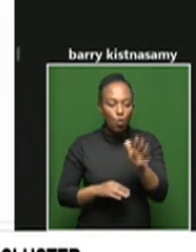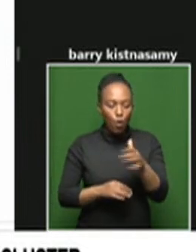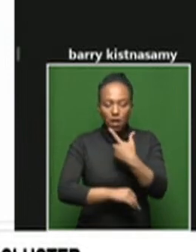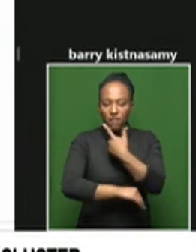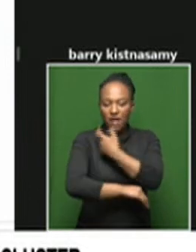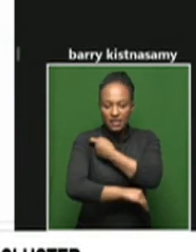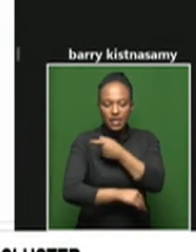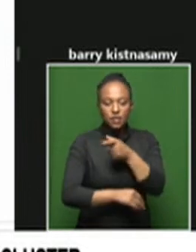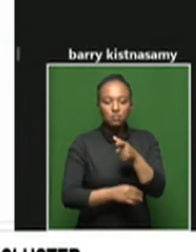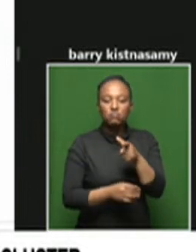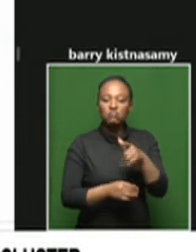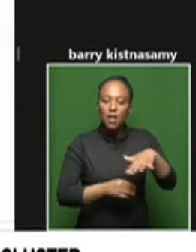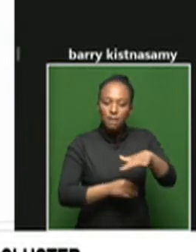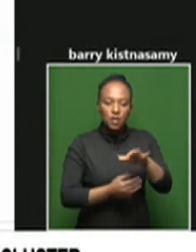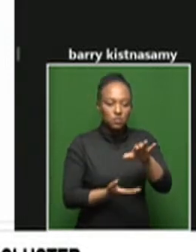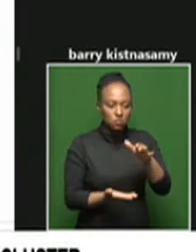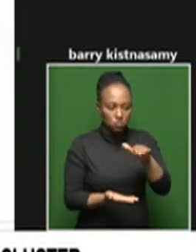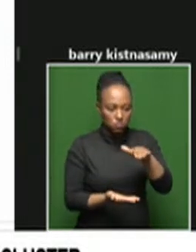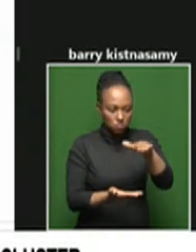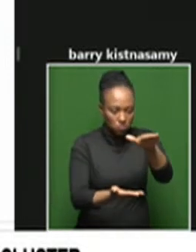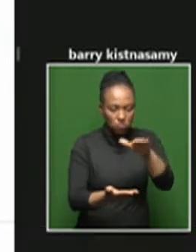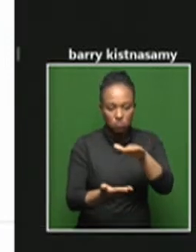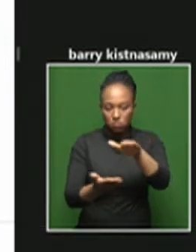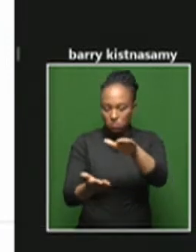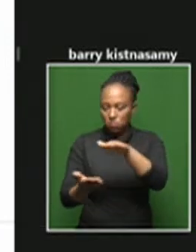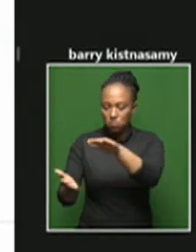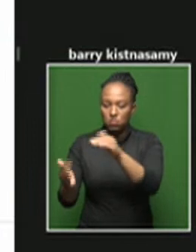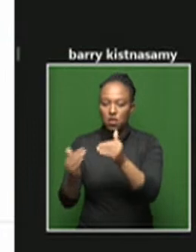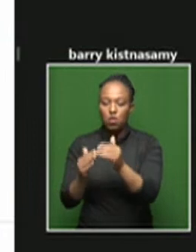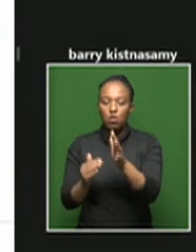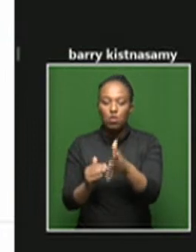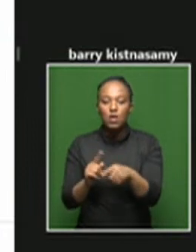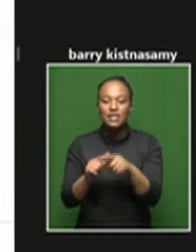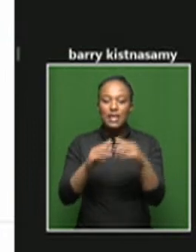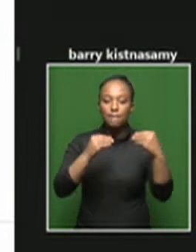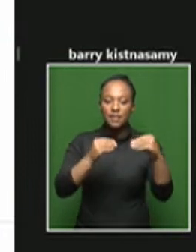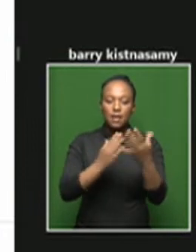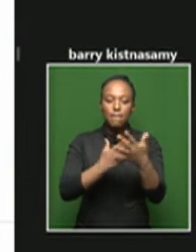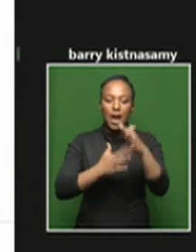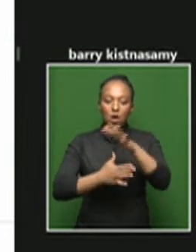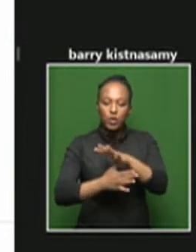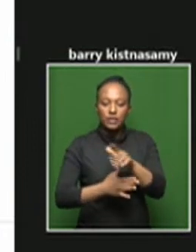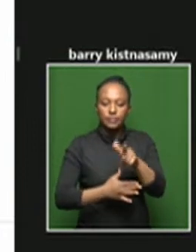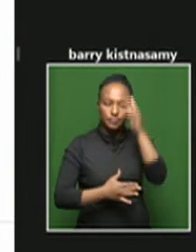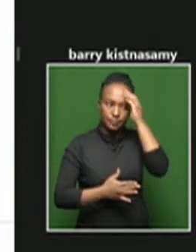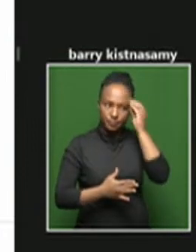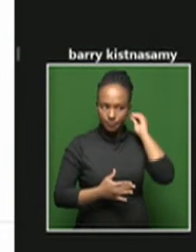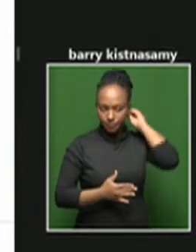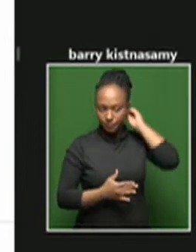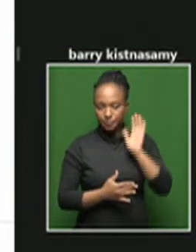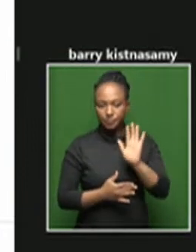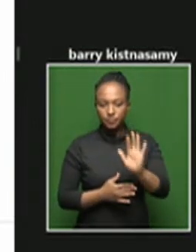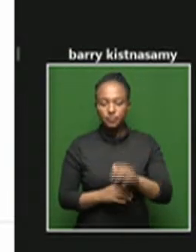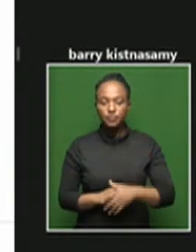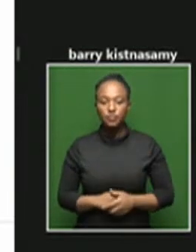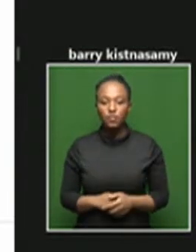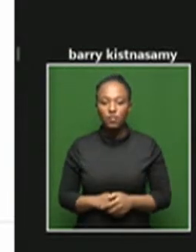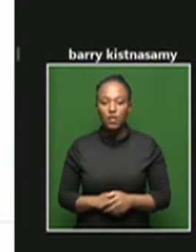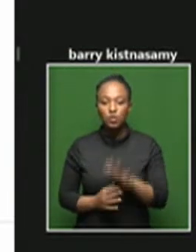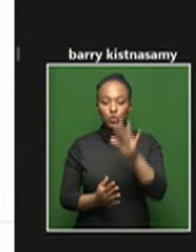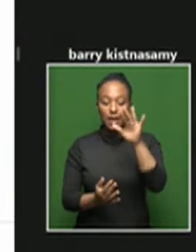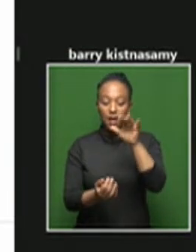distributed, notwithstanding the sector prioritization process. So in summary,